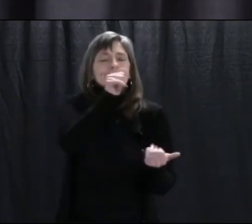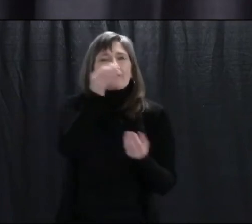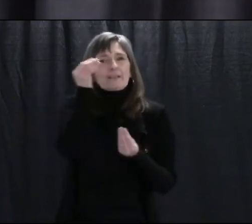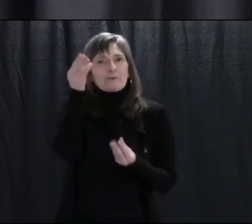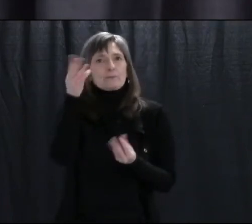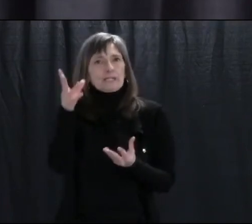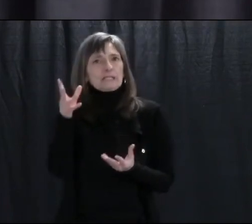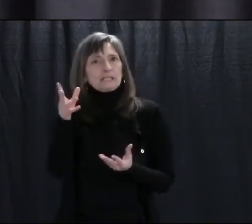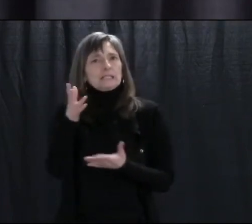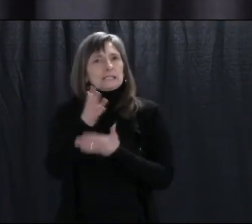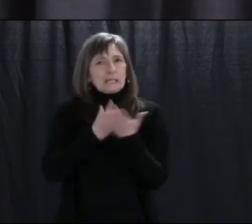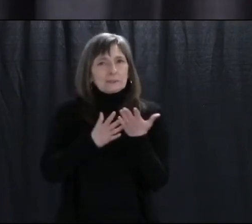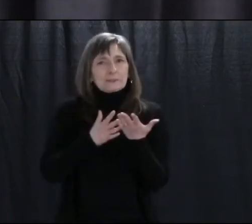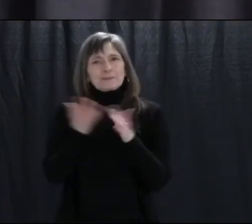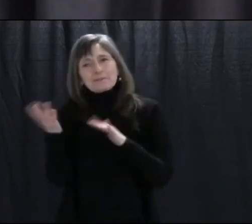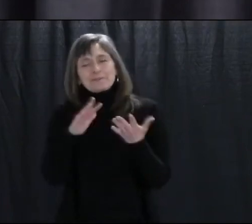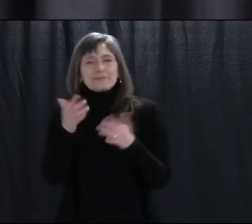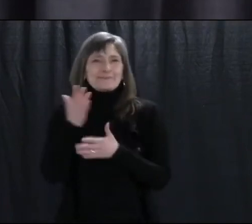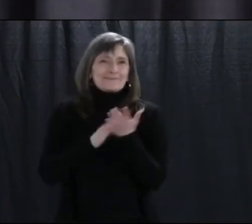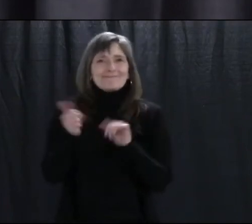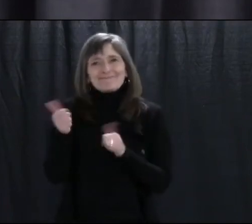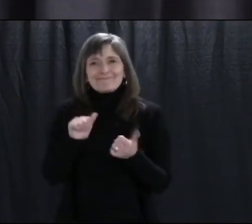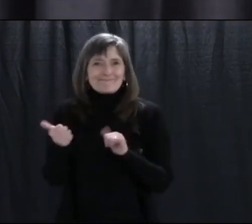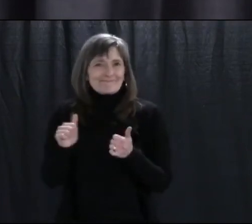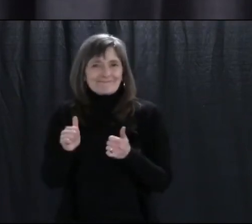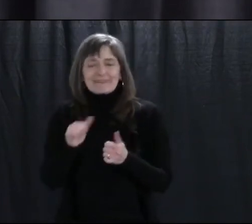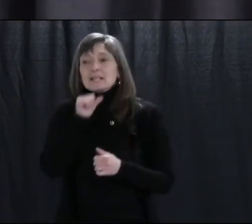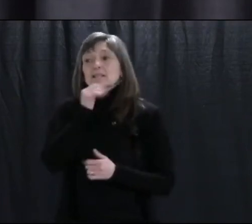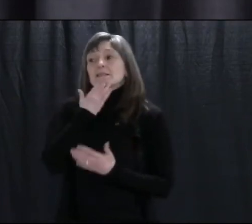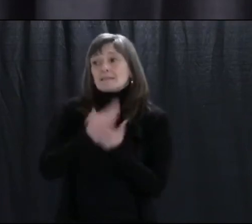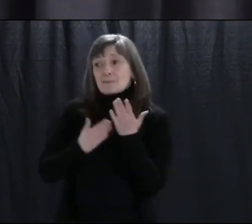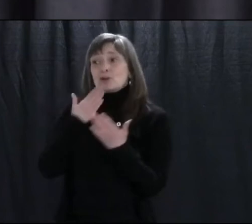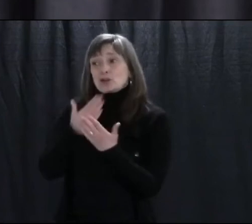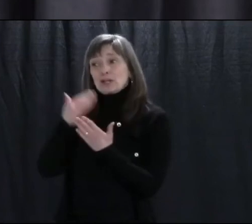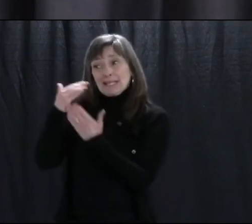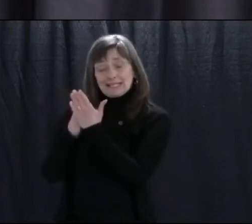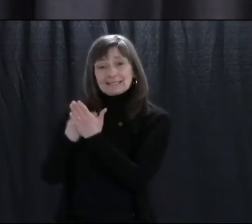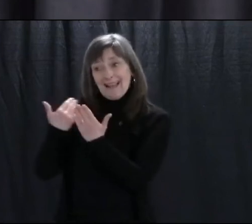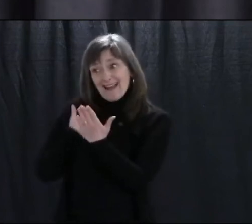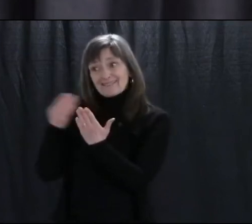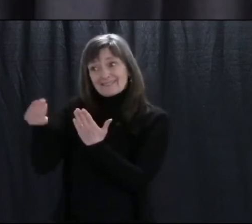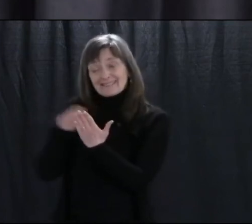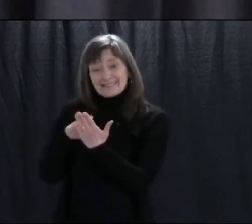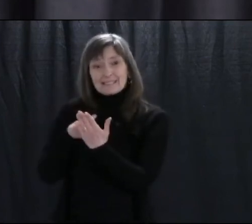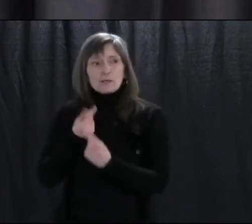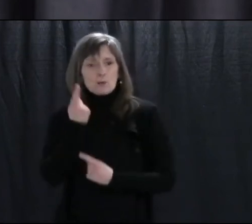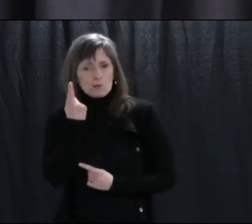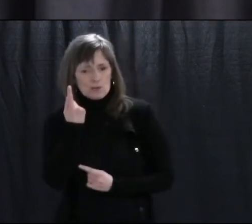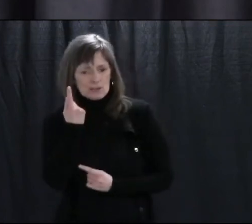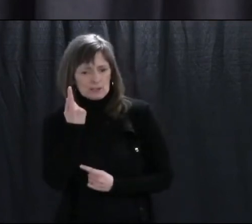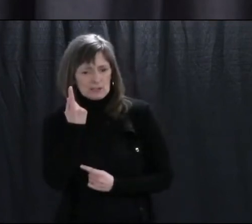from them. I know that in the past we did get a list from one of